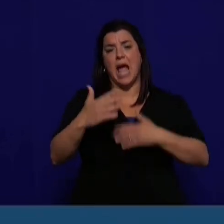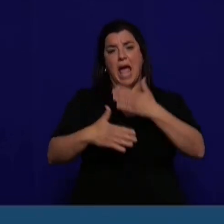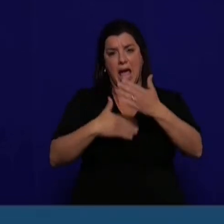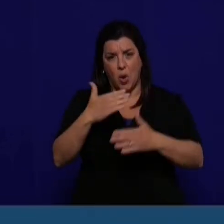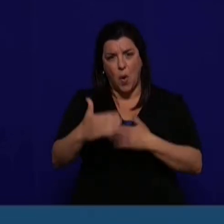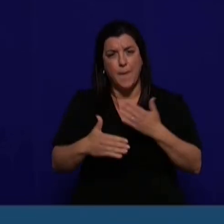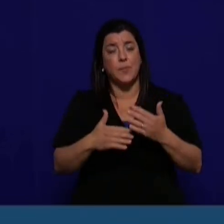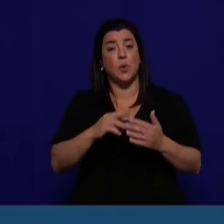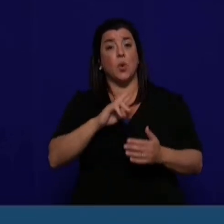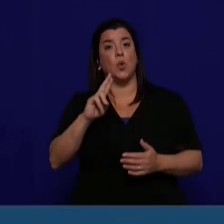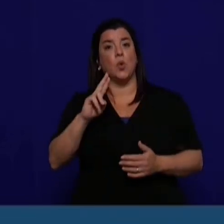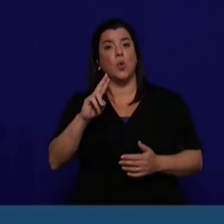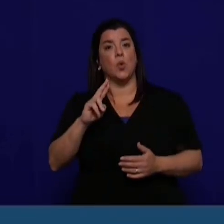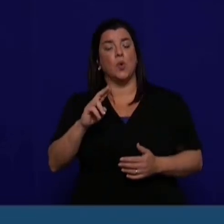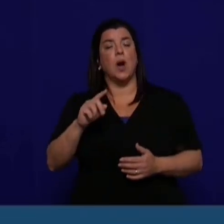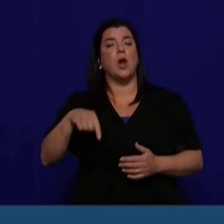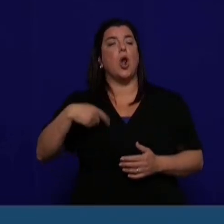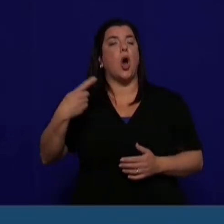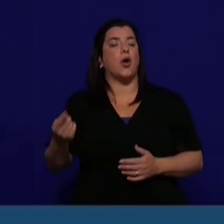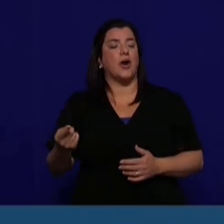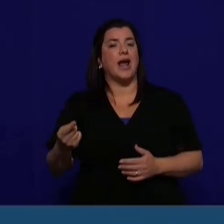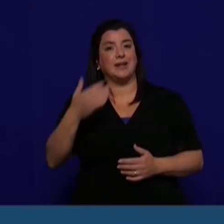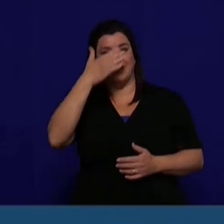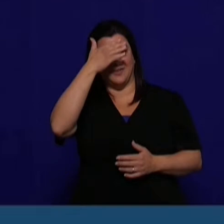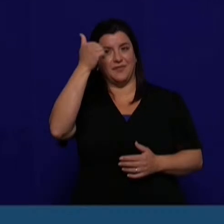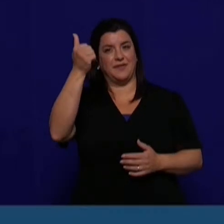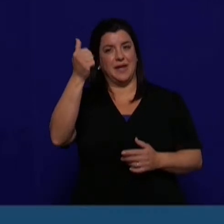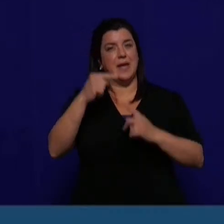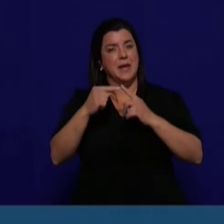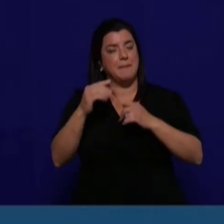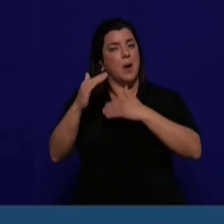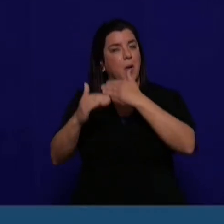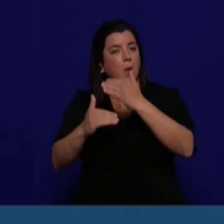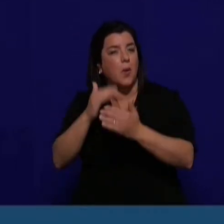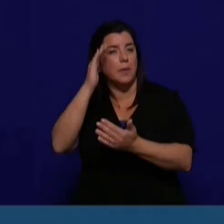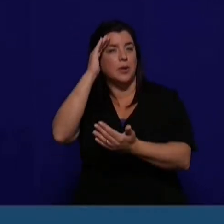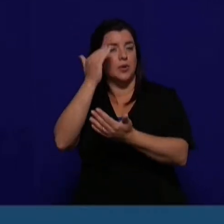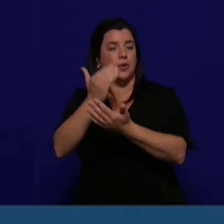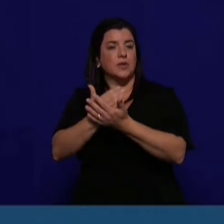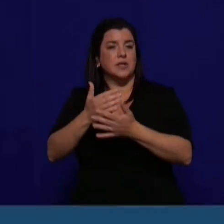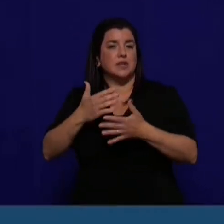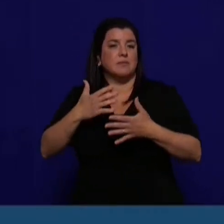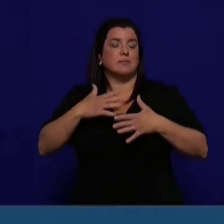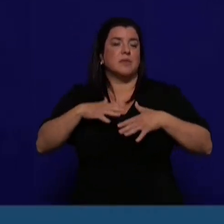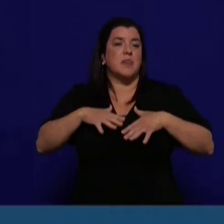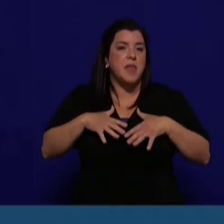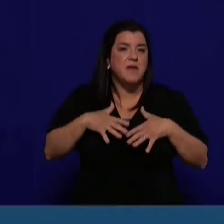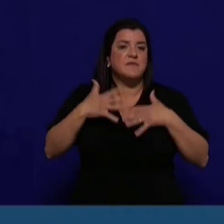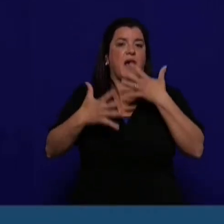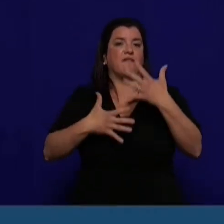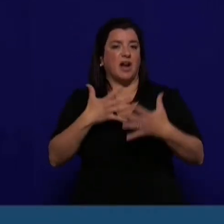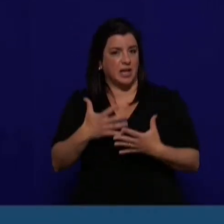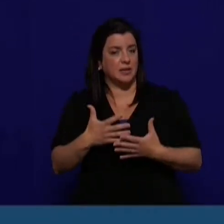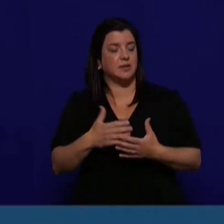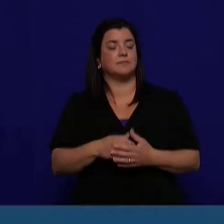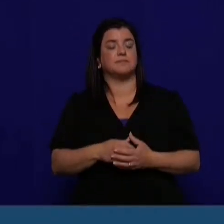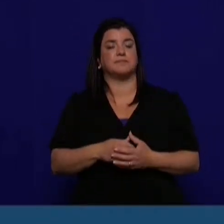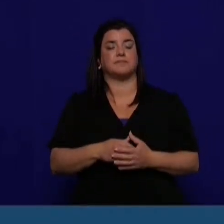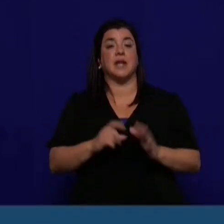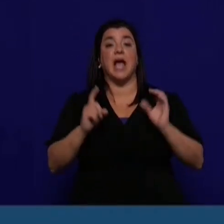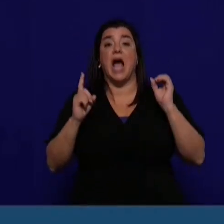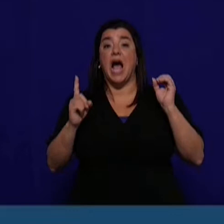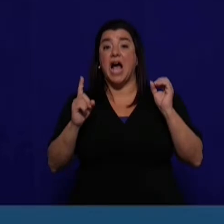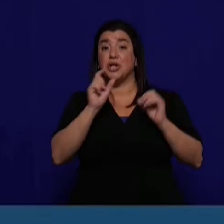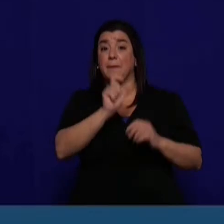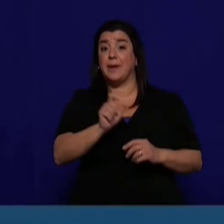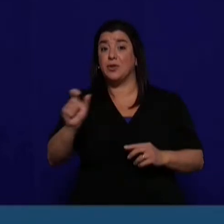li huma recovered però għadhom qegħdin jieħdu ħsieb għandhom bżonn il-kura għal COVID. Għandna 10 persuni li qegħdin fl-infectious